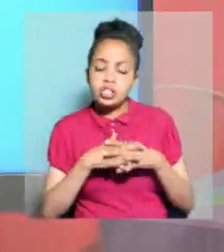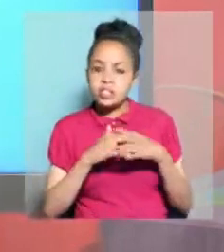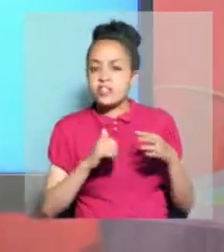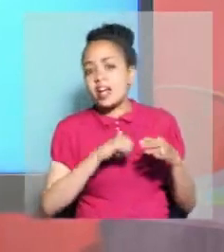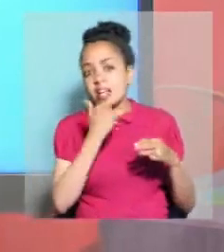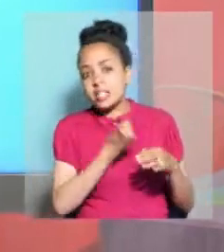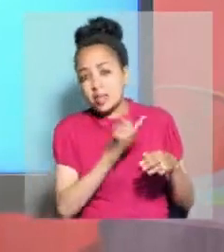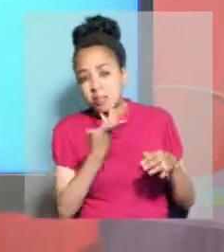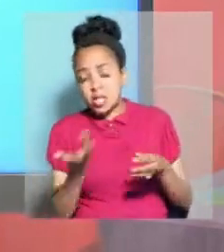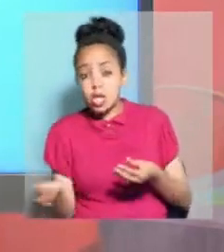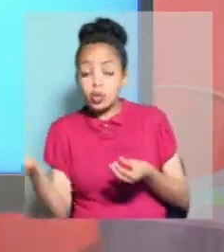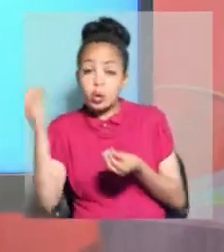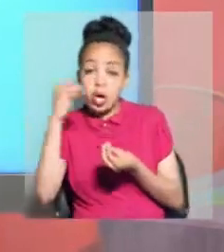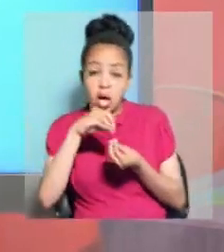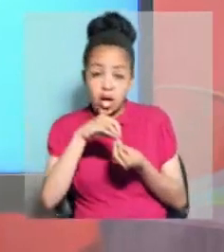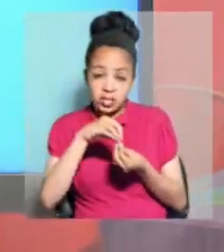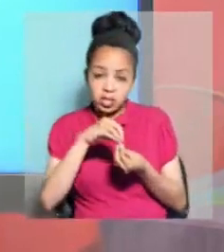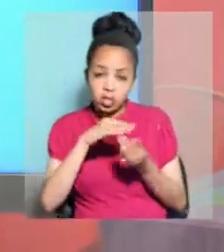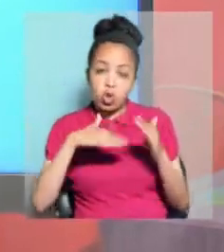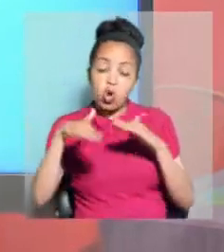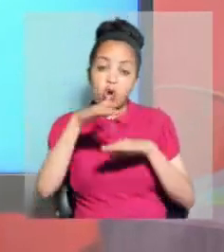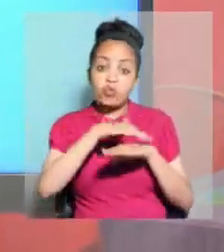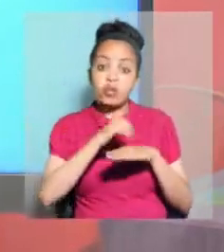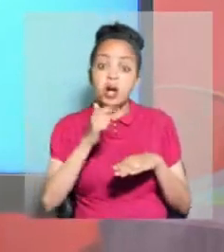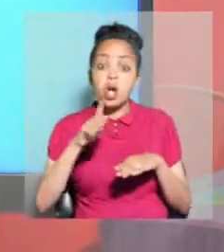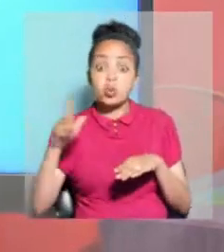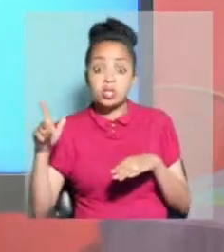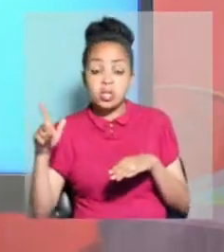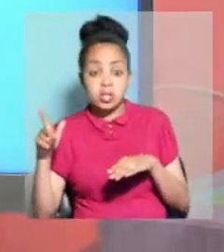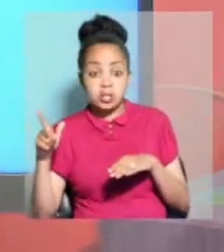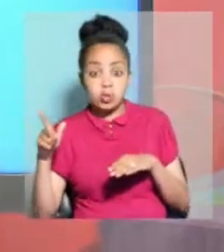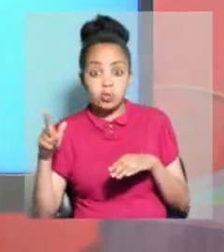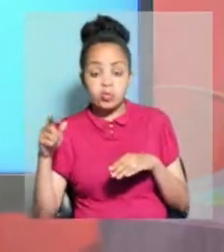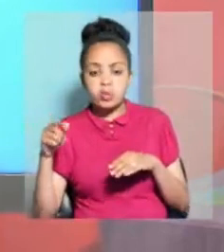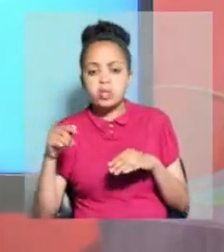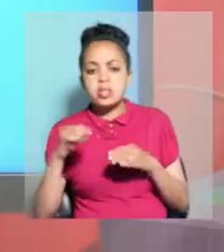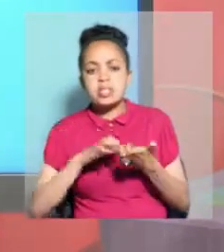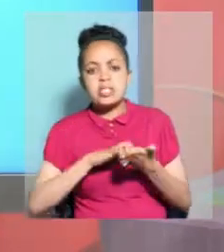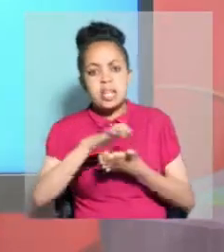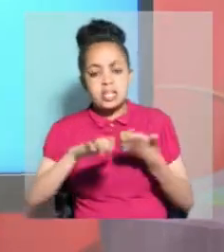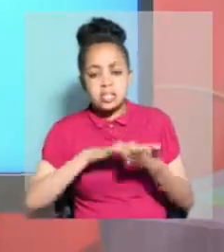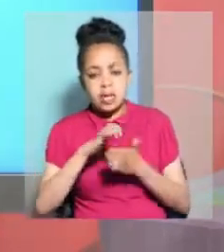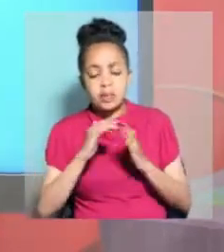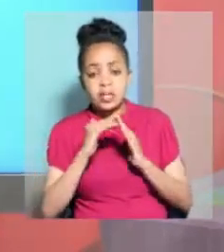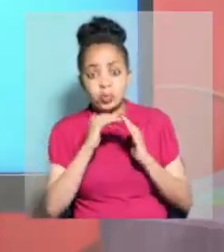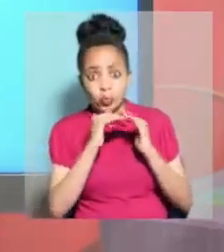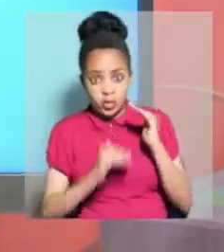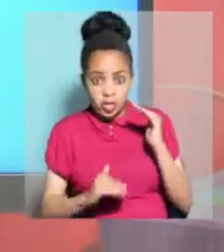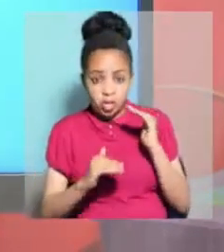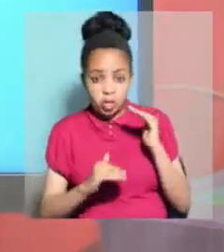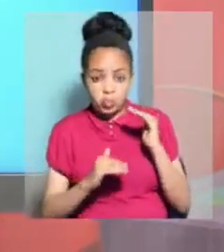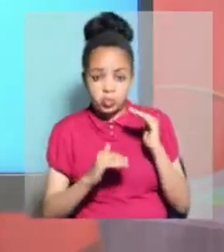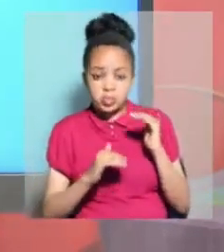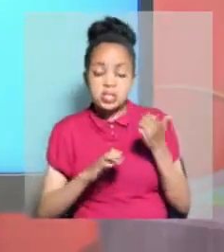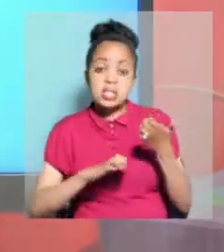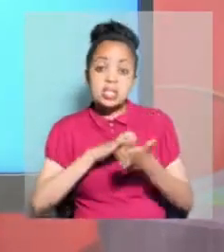another substance added to it over the allosteric site of an enzyme and reduce the rate